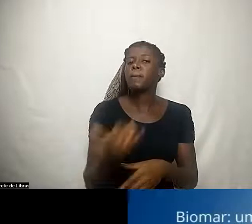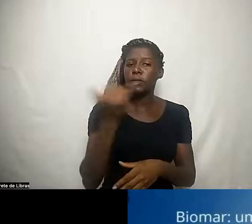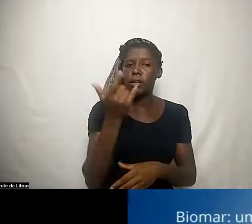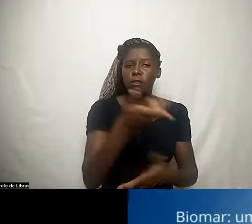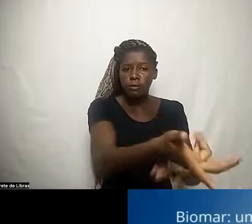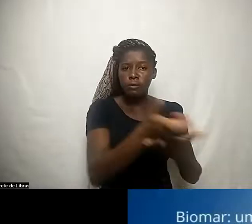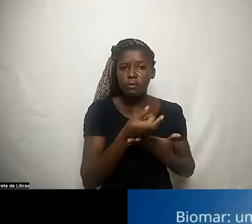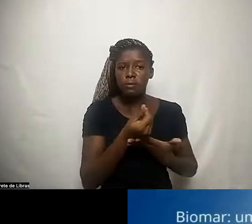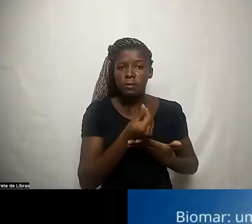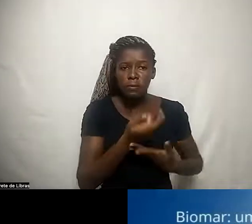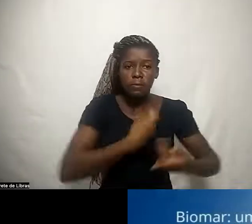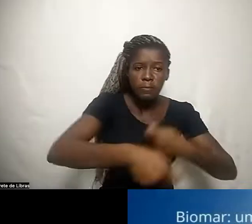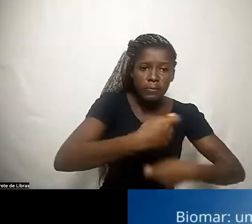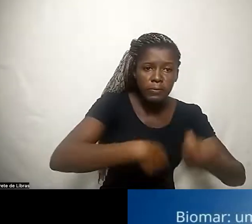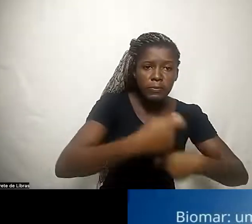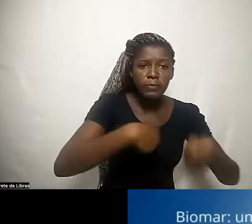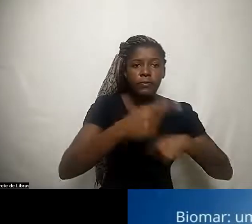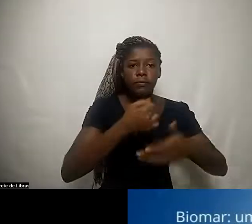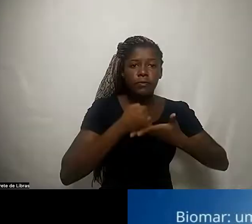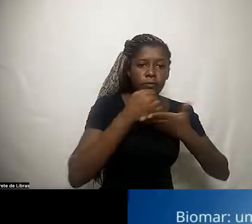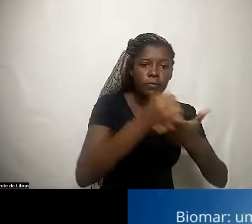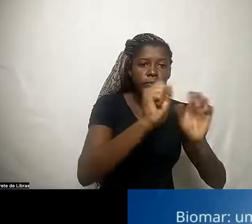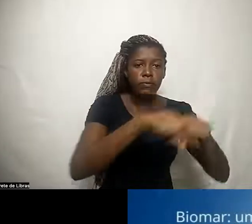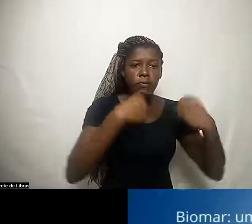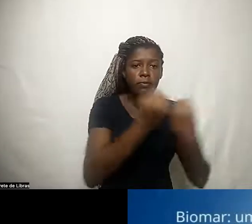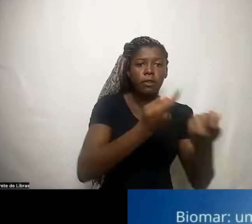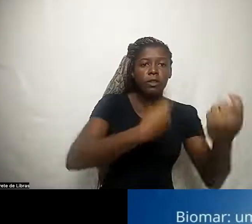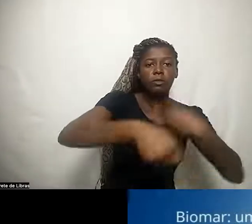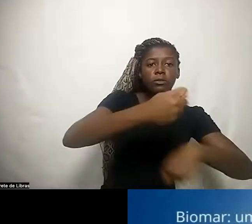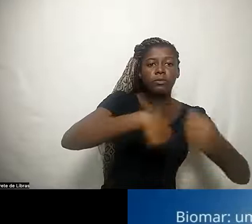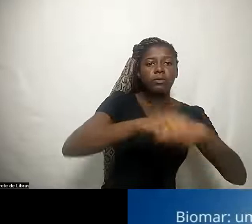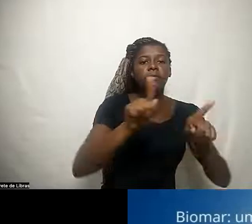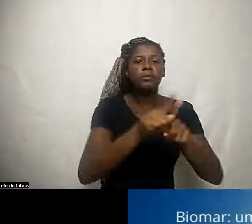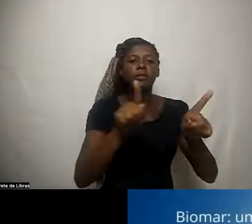We have a robust methodology that takes into account